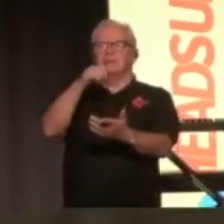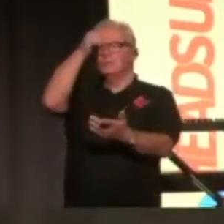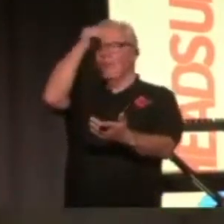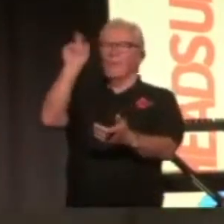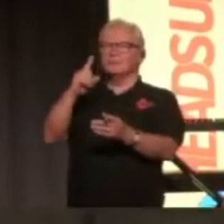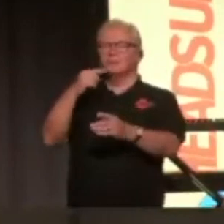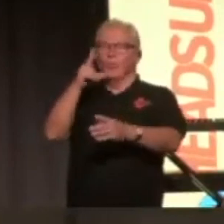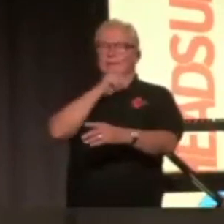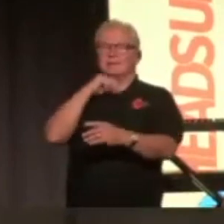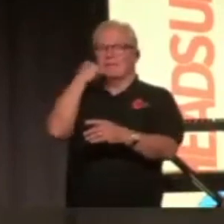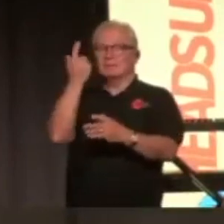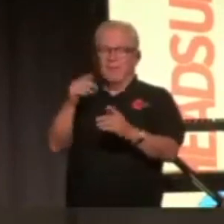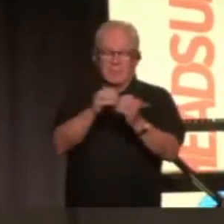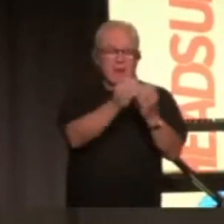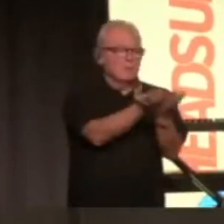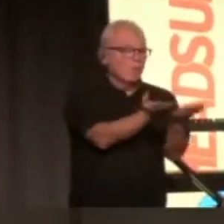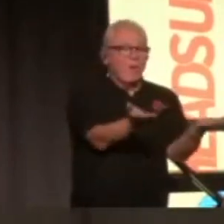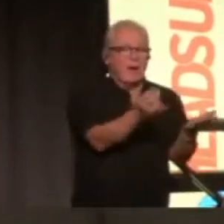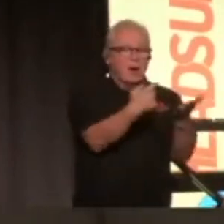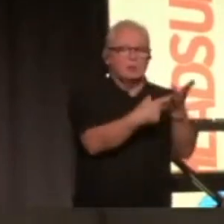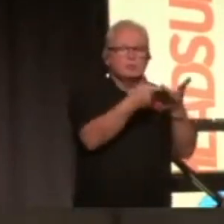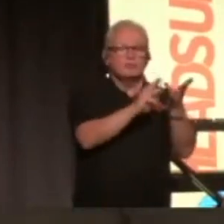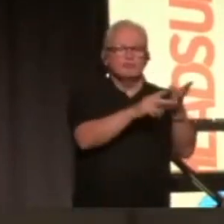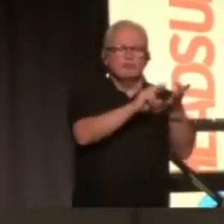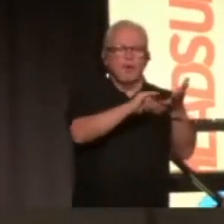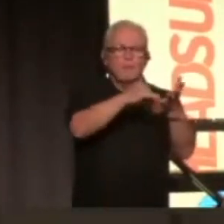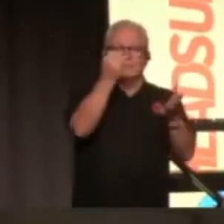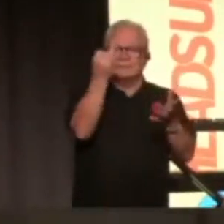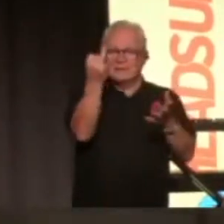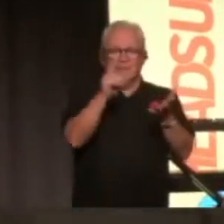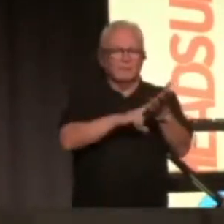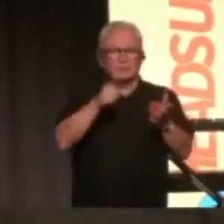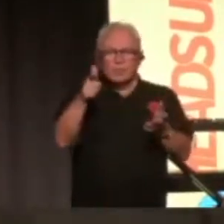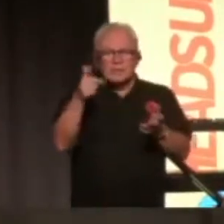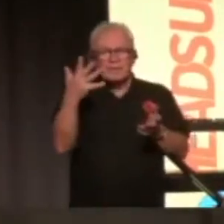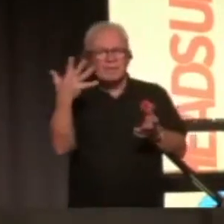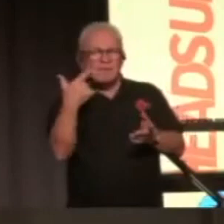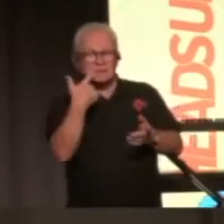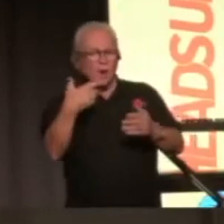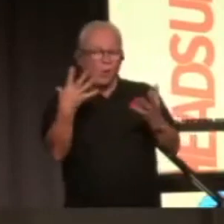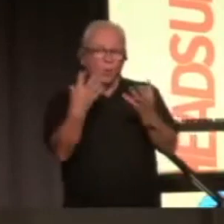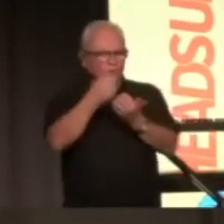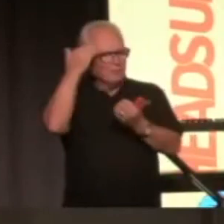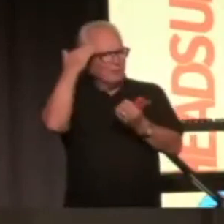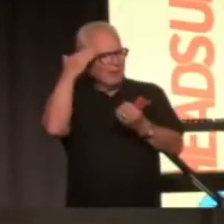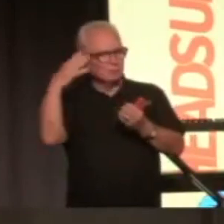time. The Bible says in Romans 7, verse 25, and you're listening, brilliant. It is with the mind that we serve the